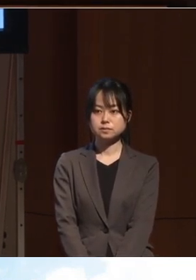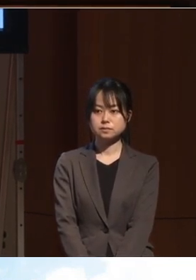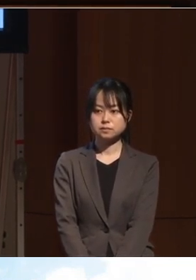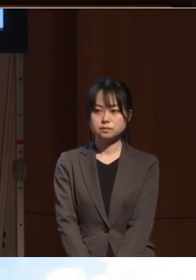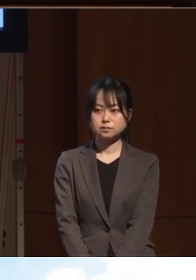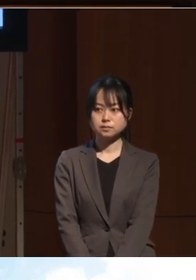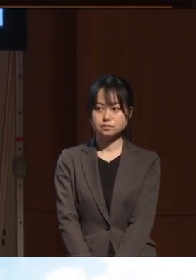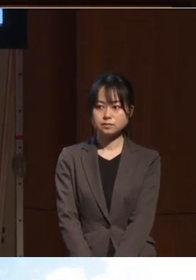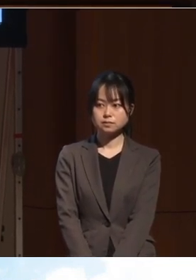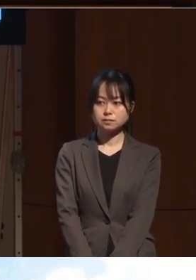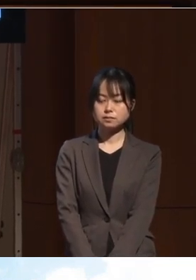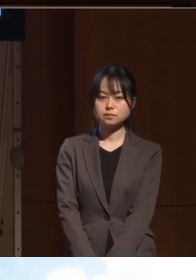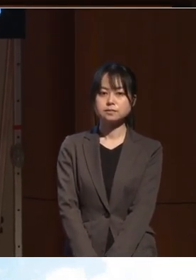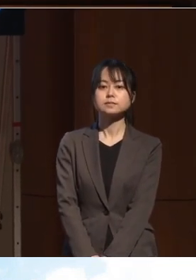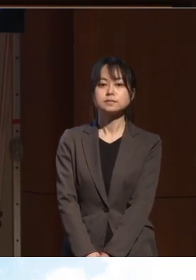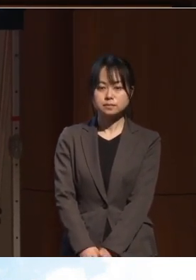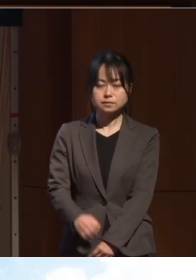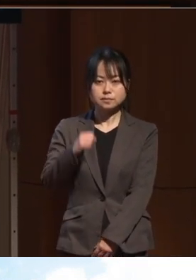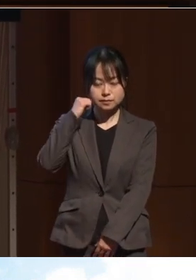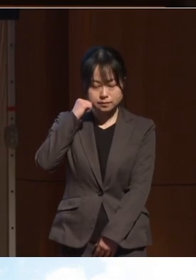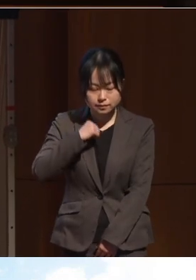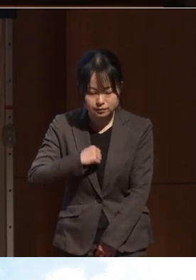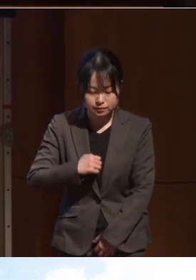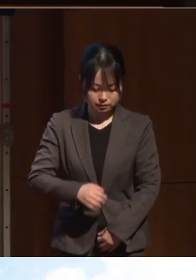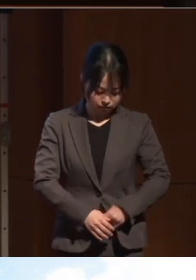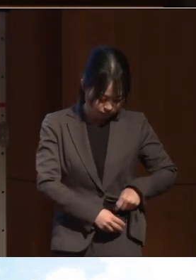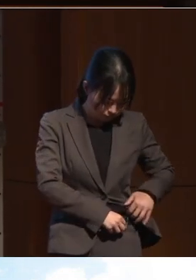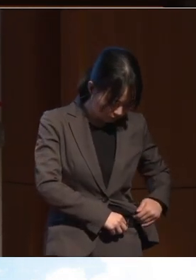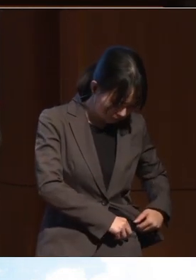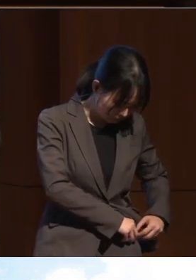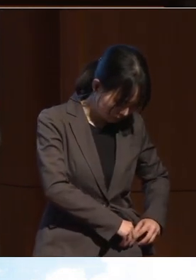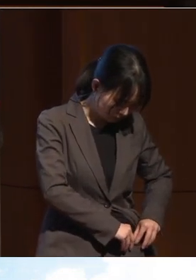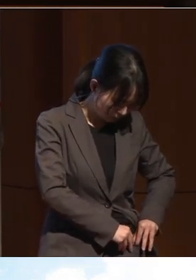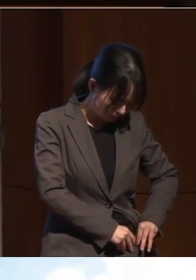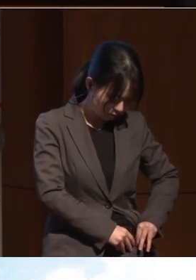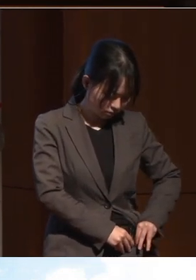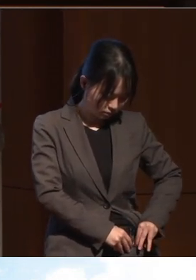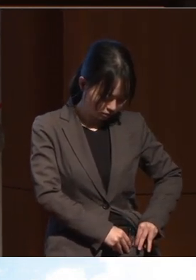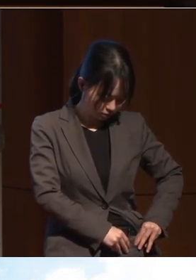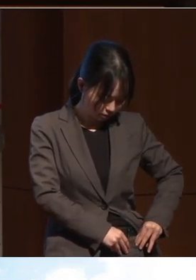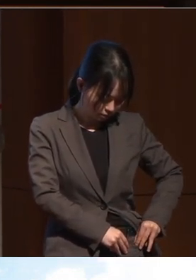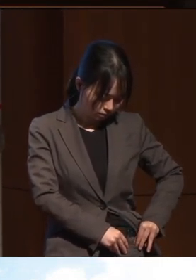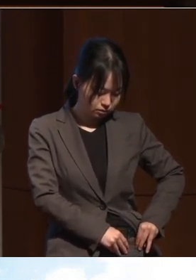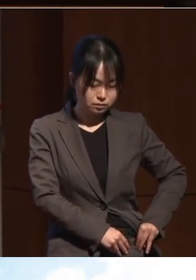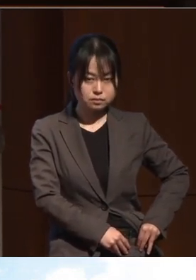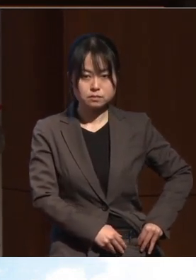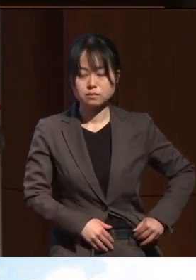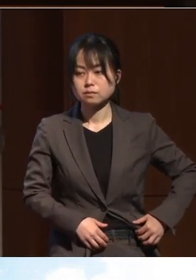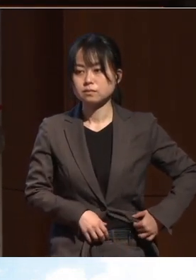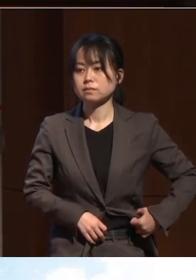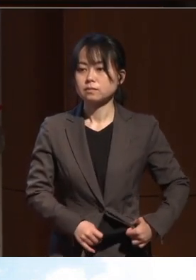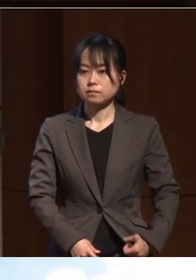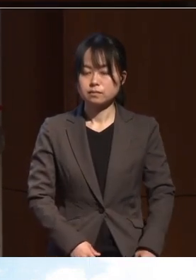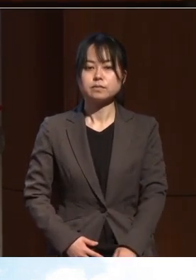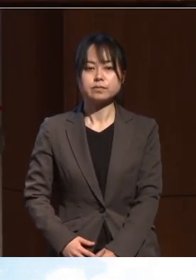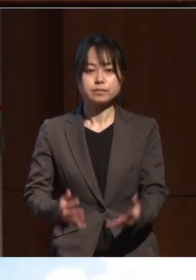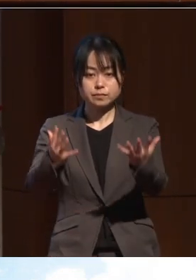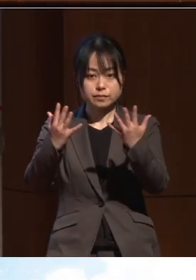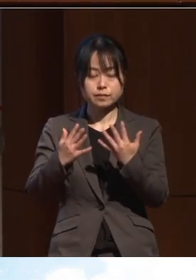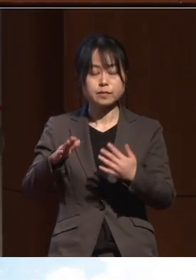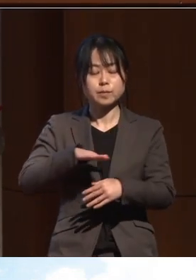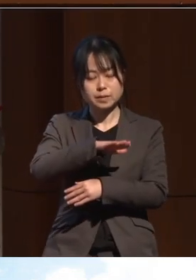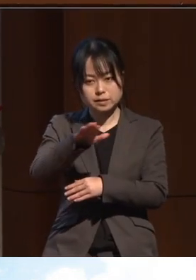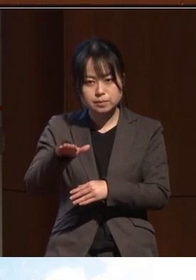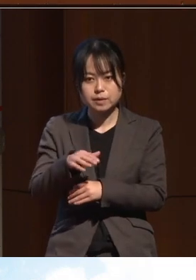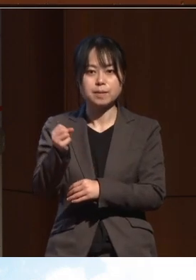Good morning, and thank you ever so much to President Mishima, honoured guests, the governments of Japan, and many of you who are